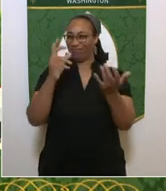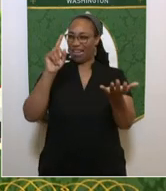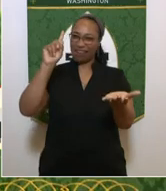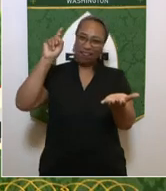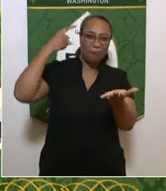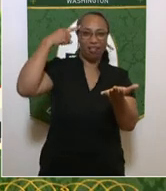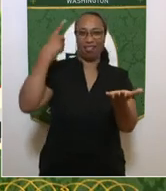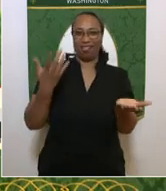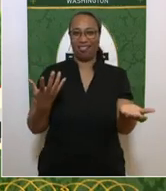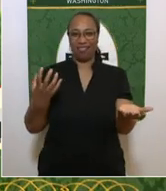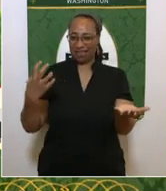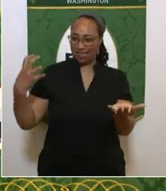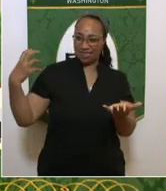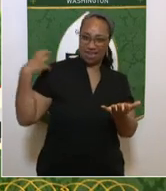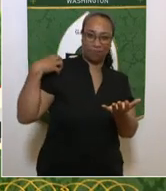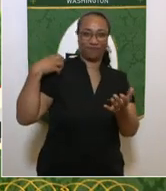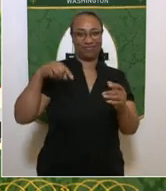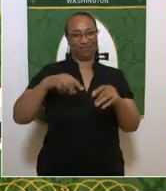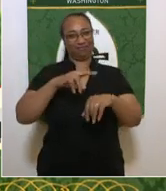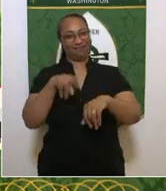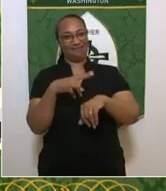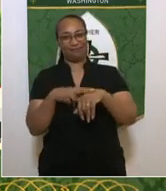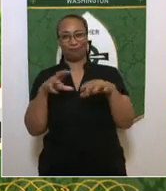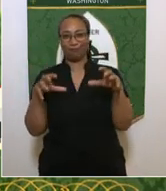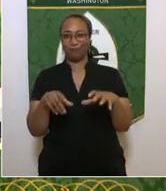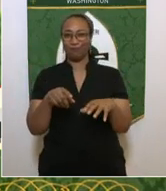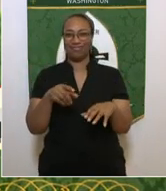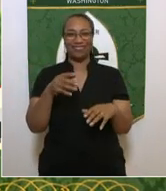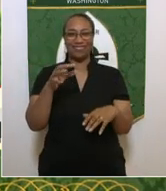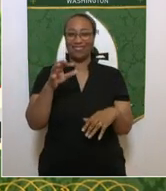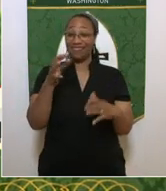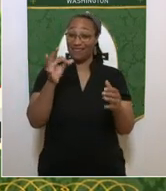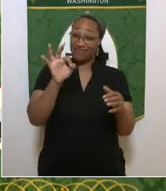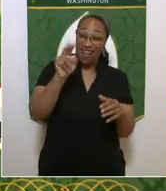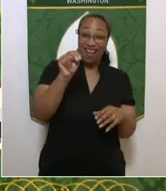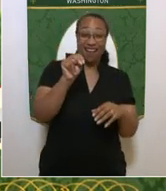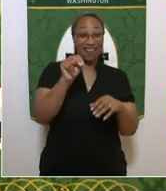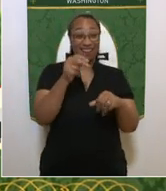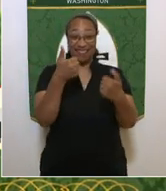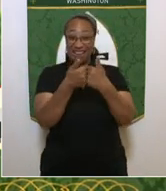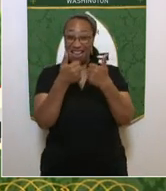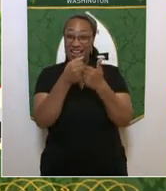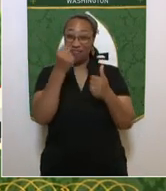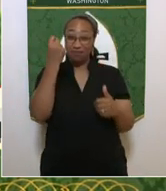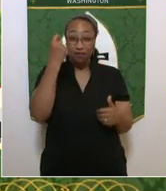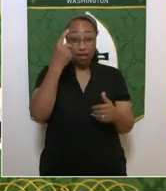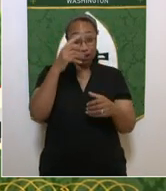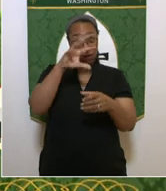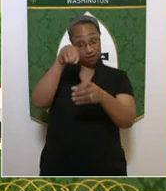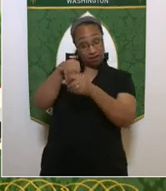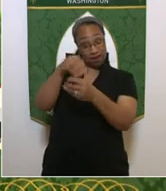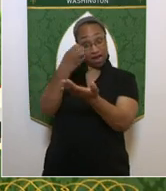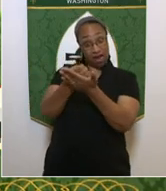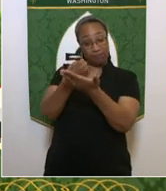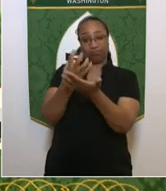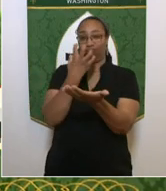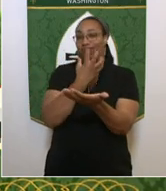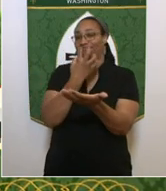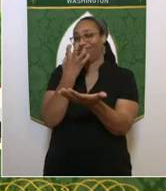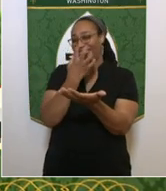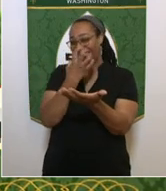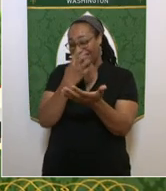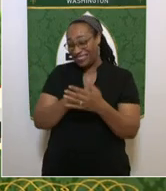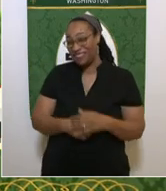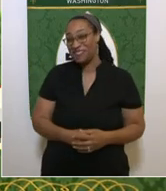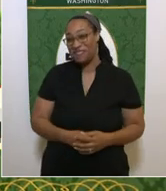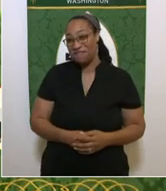part, not just fun and games, I like to say, but an important part of our economy. And so over the last year, you may